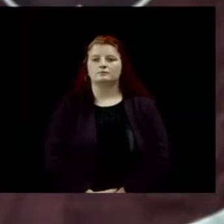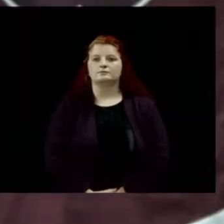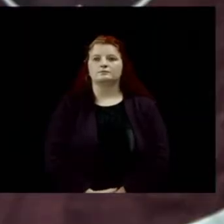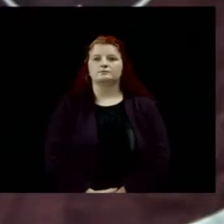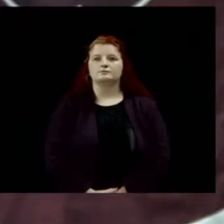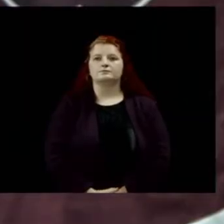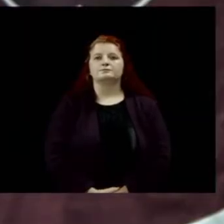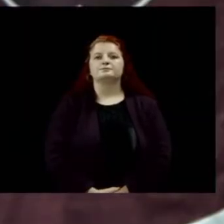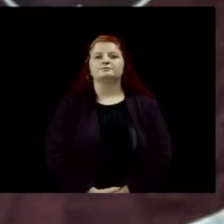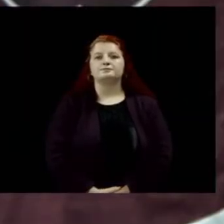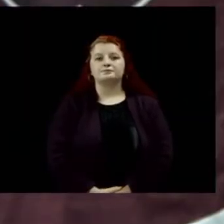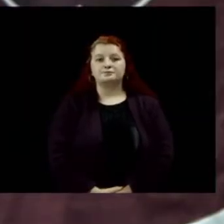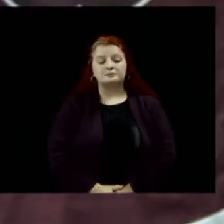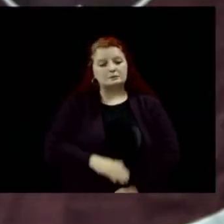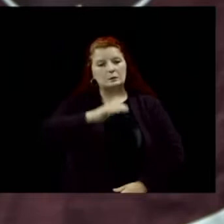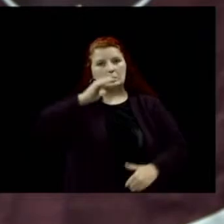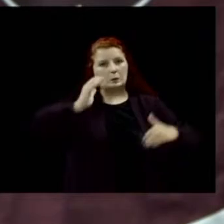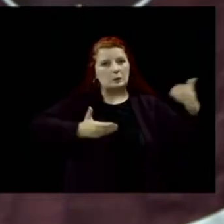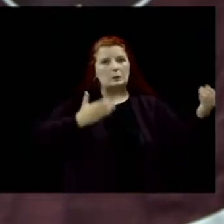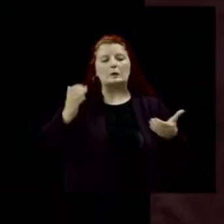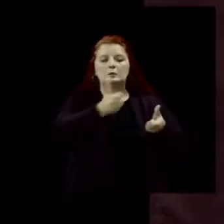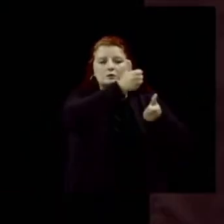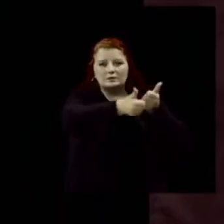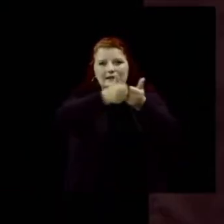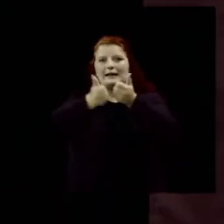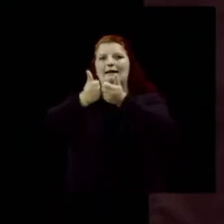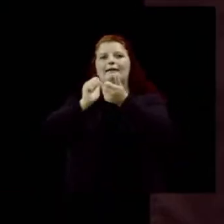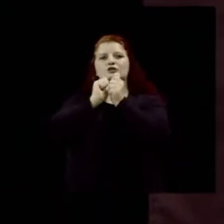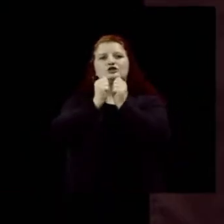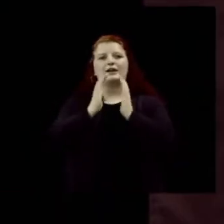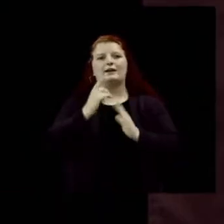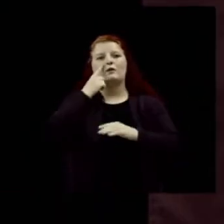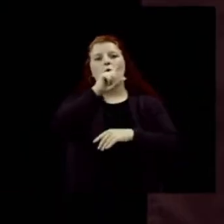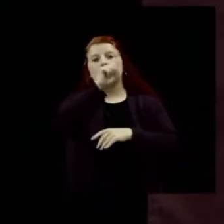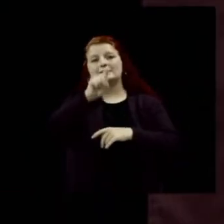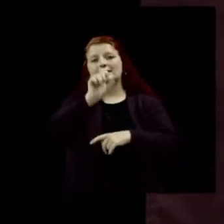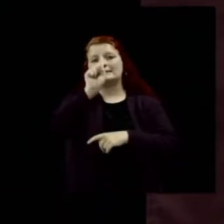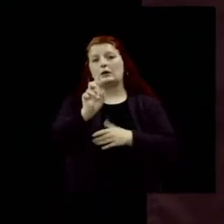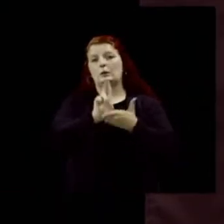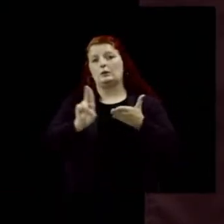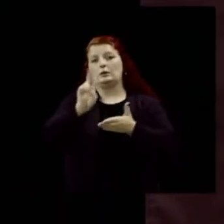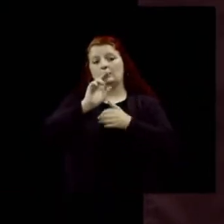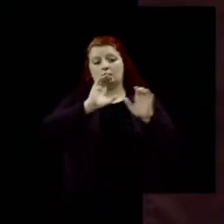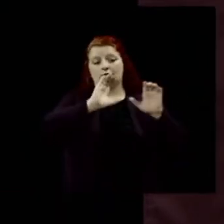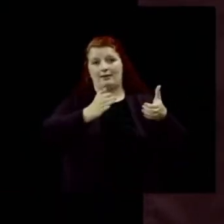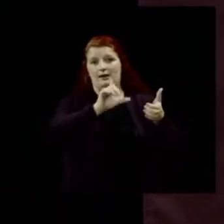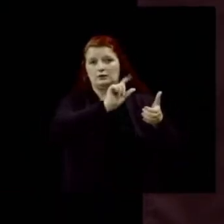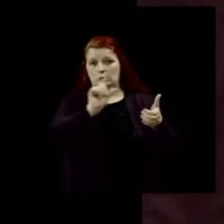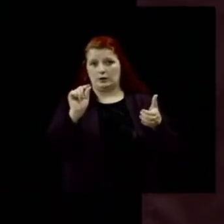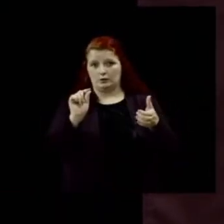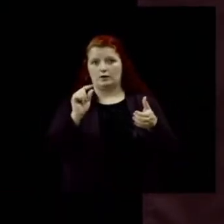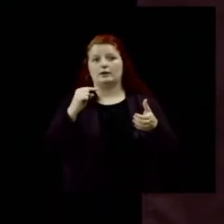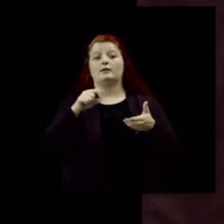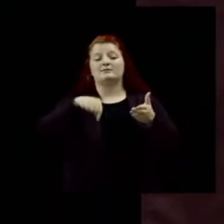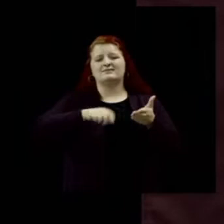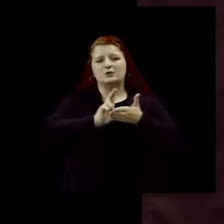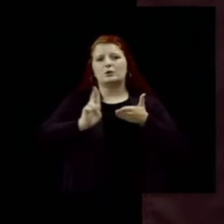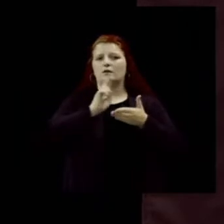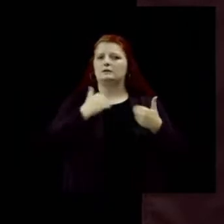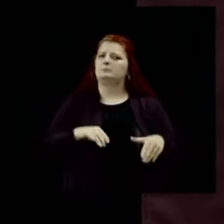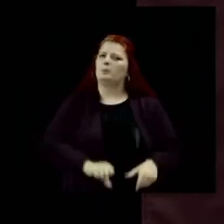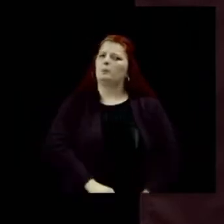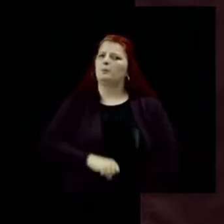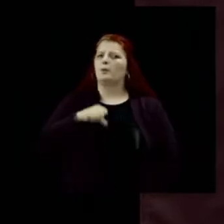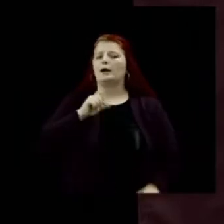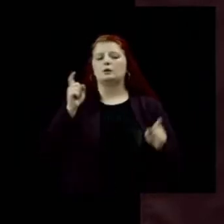Welcome to each and every candidate in Texas Southern University's class of 2020. The university is proud to celebrate